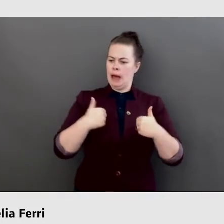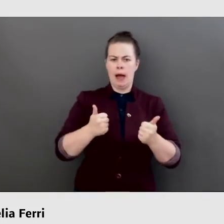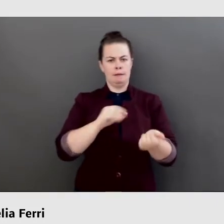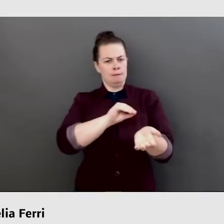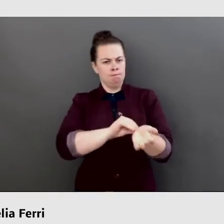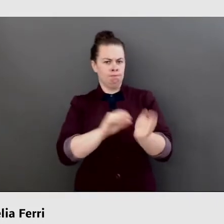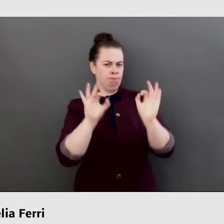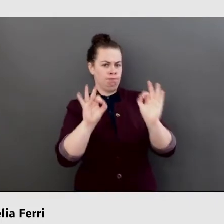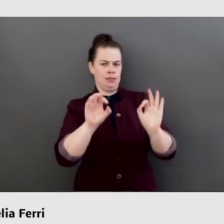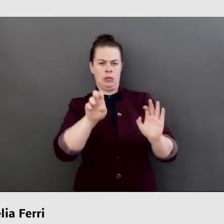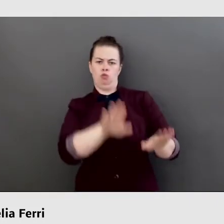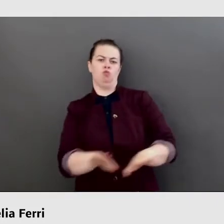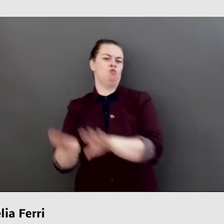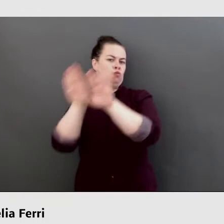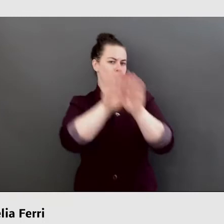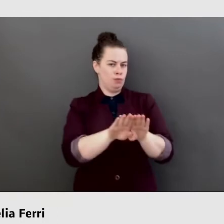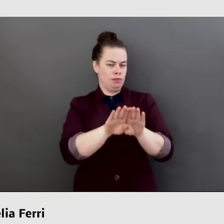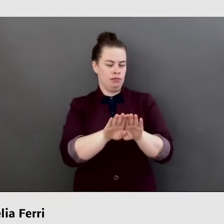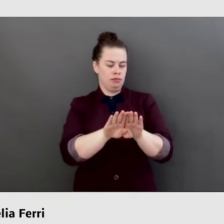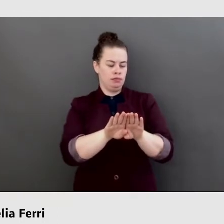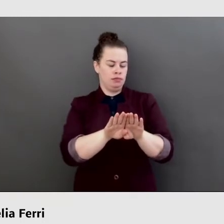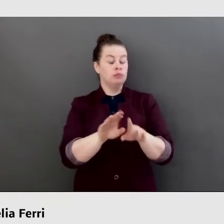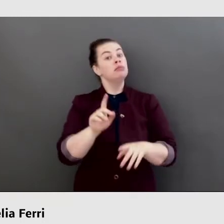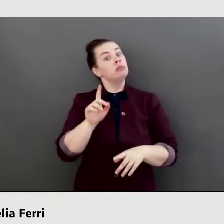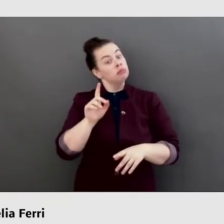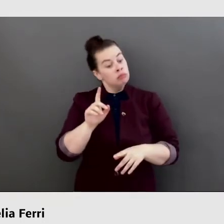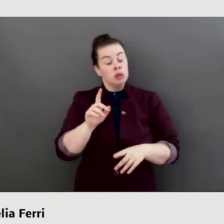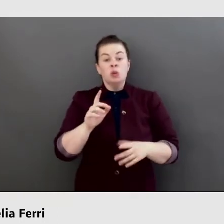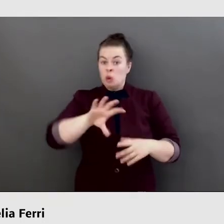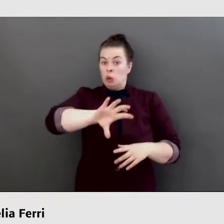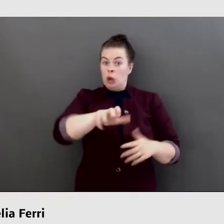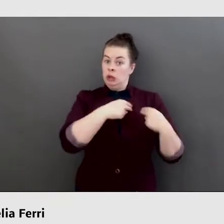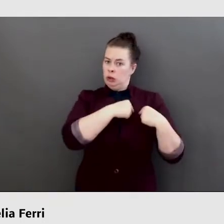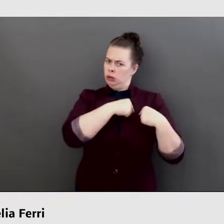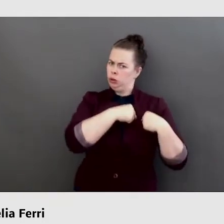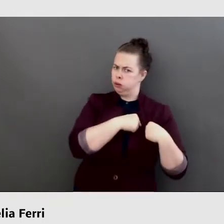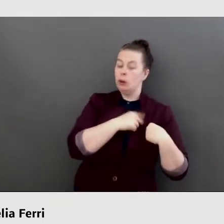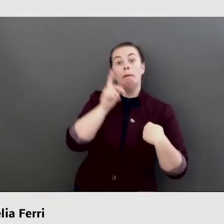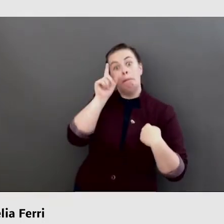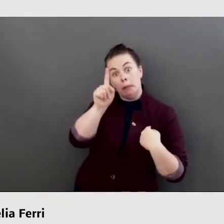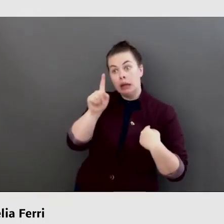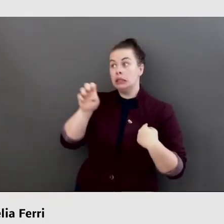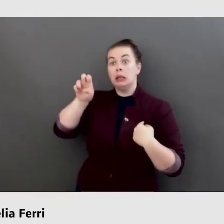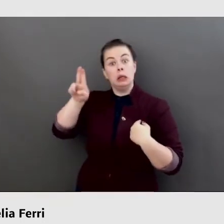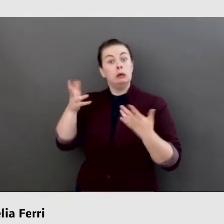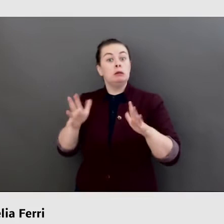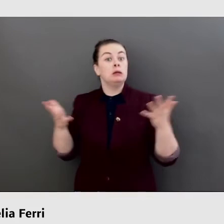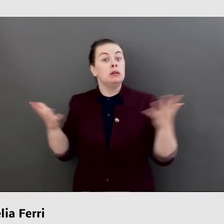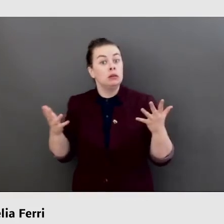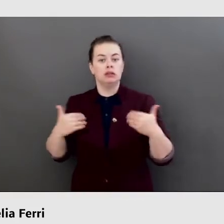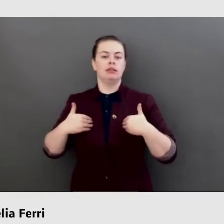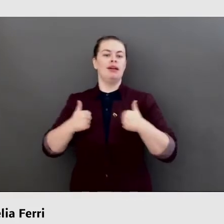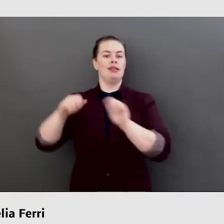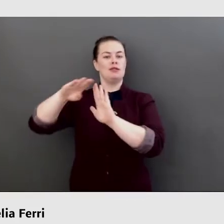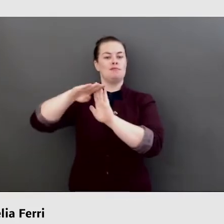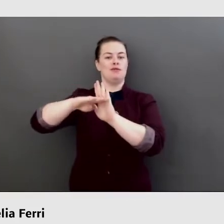In spite of limited competencies, the EU has progressively developed a union health law and policy,